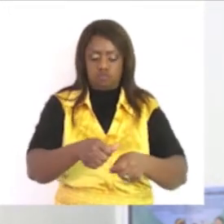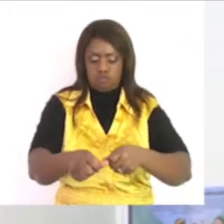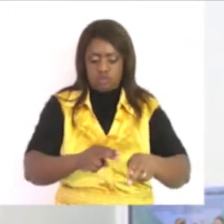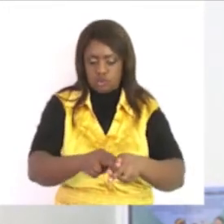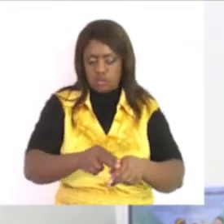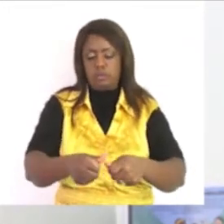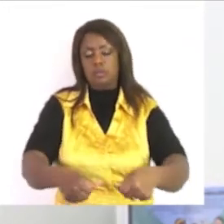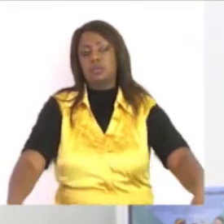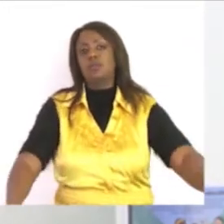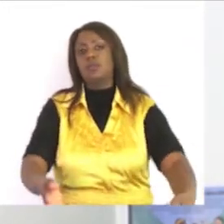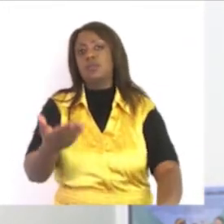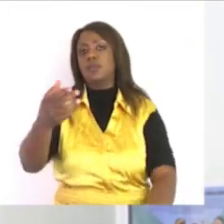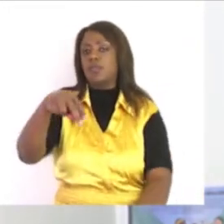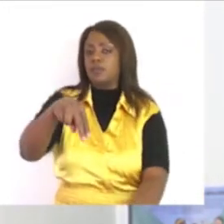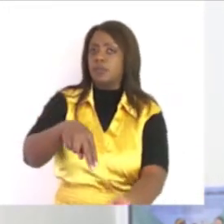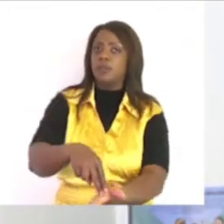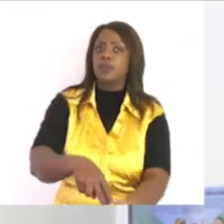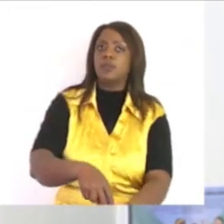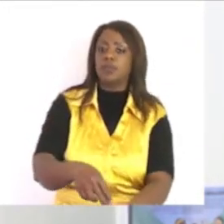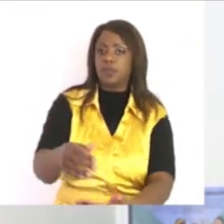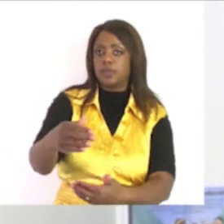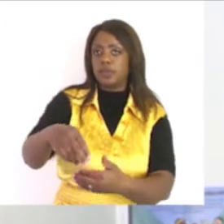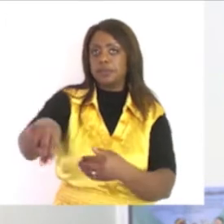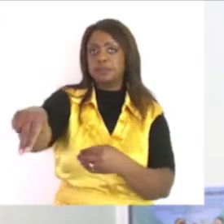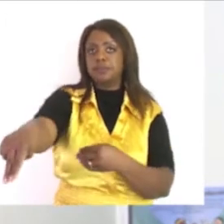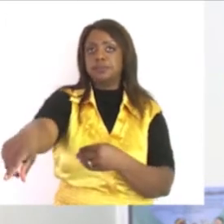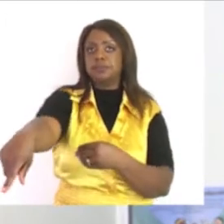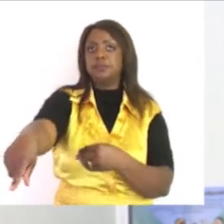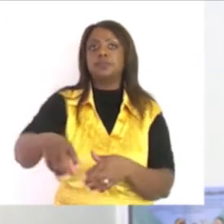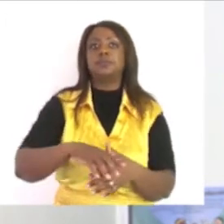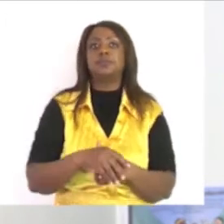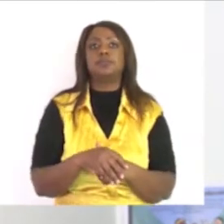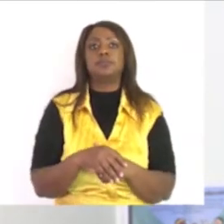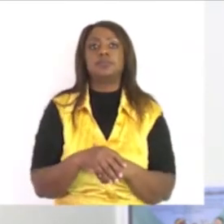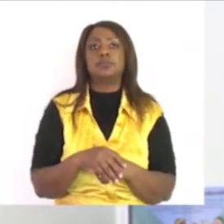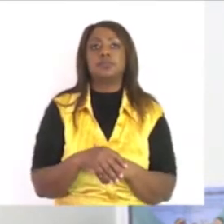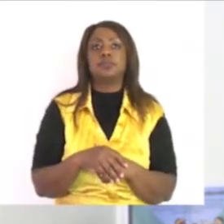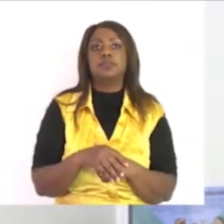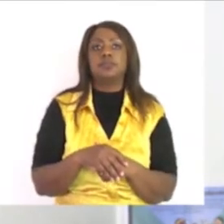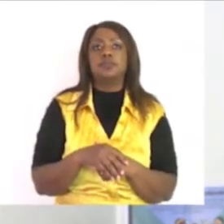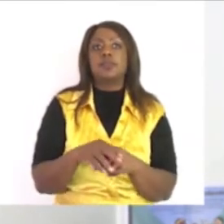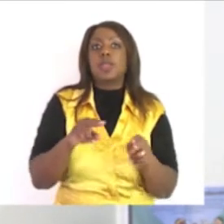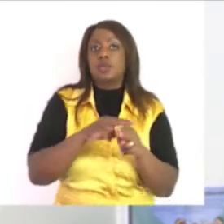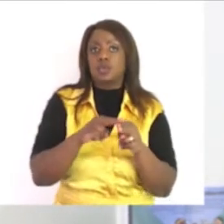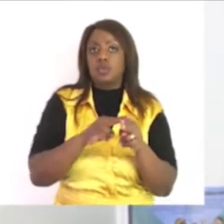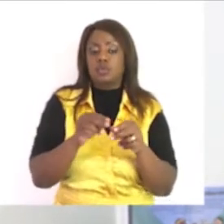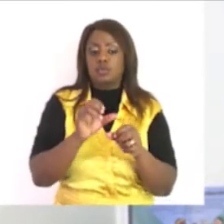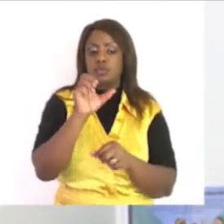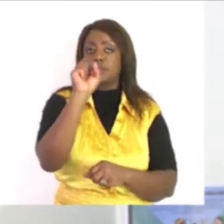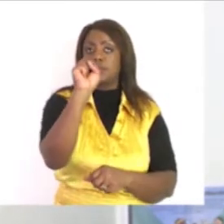a person. So just stand for me. Okay, I have to use this.